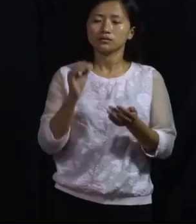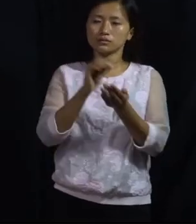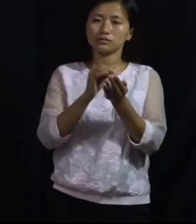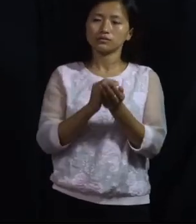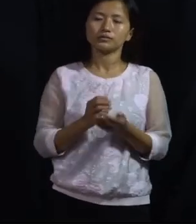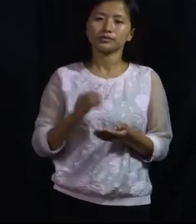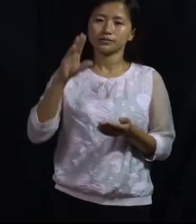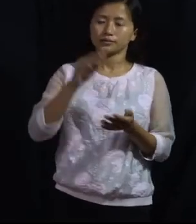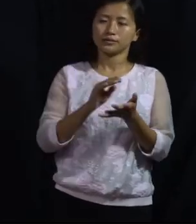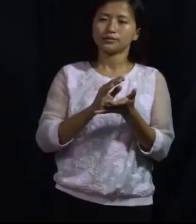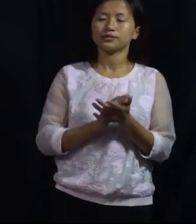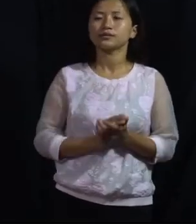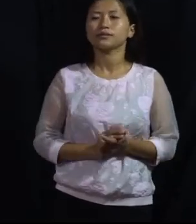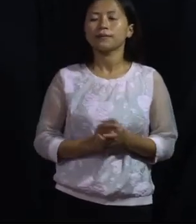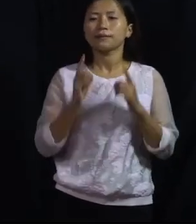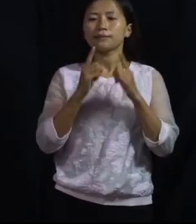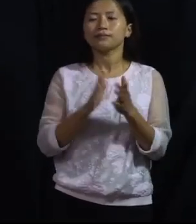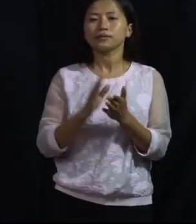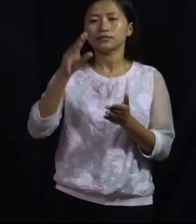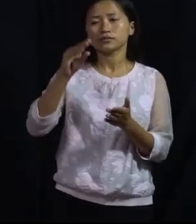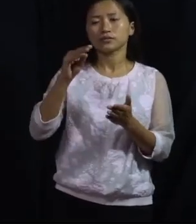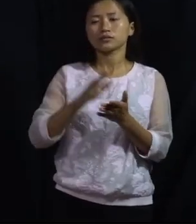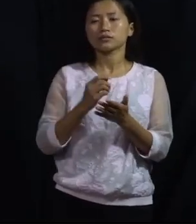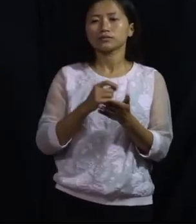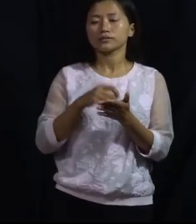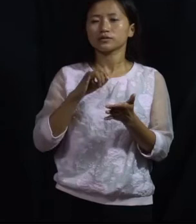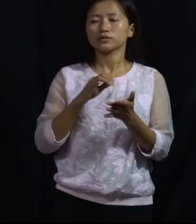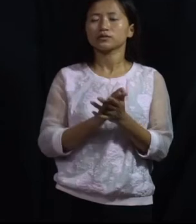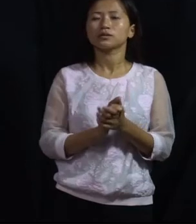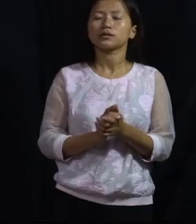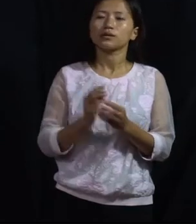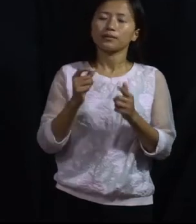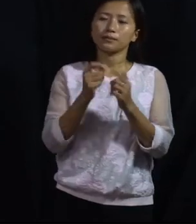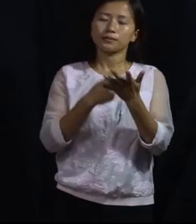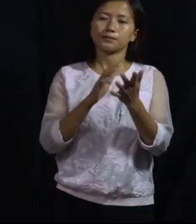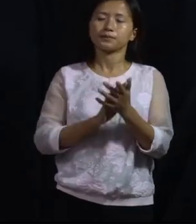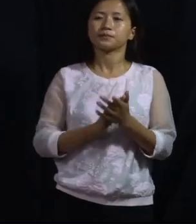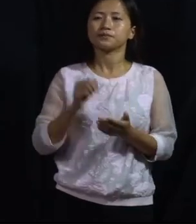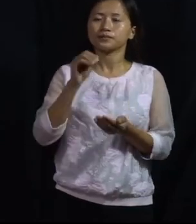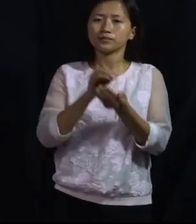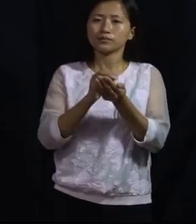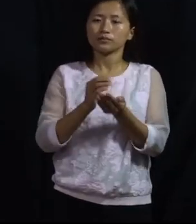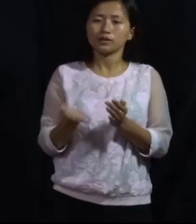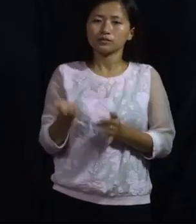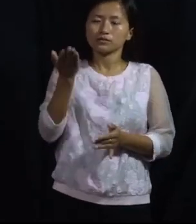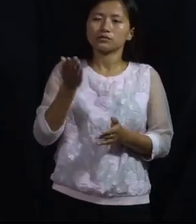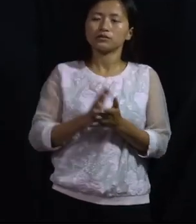are depreciated, but you will have to deduct the amount of depreciation. So the stock now stood